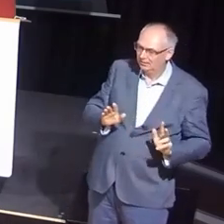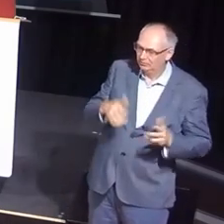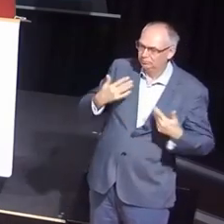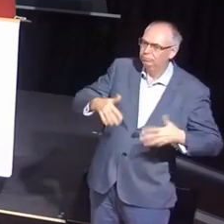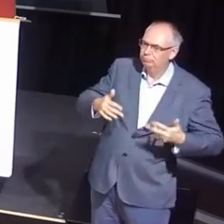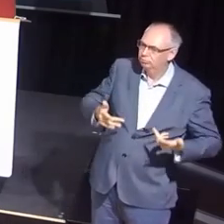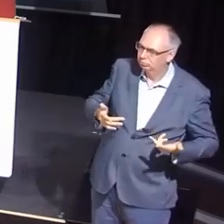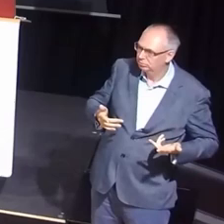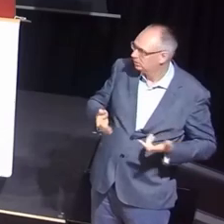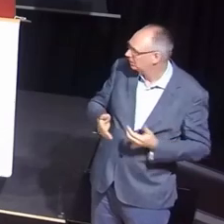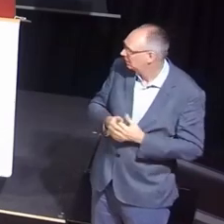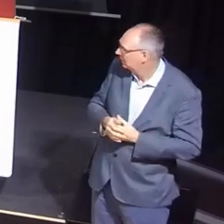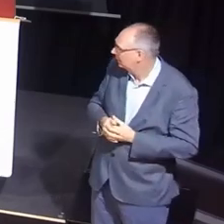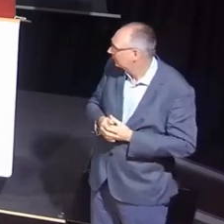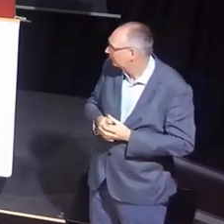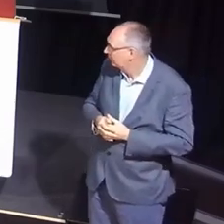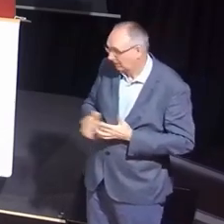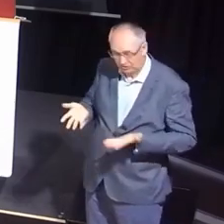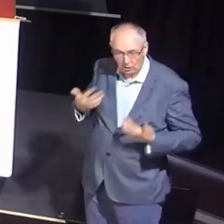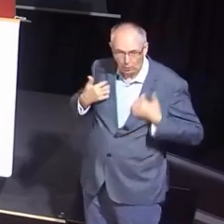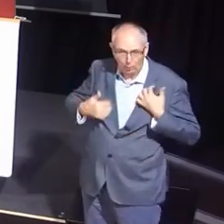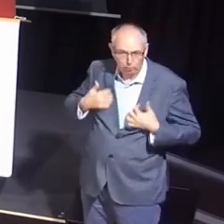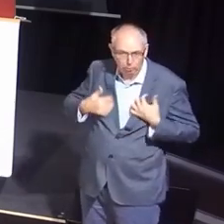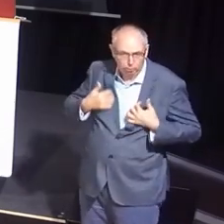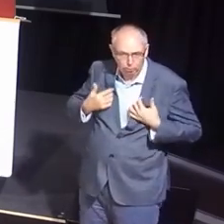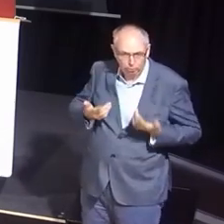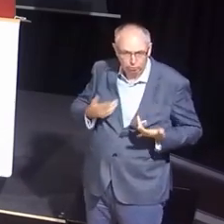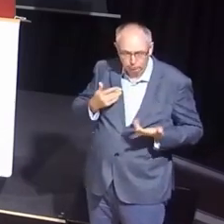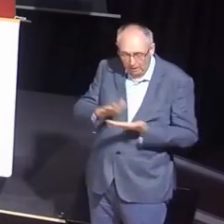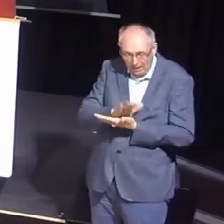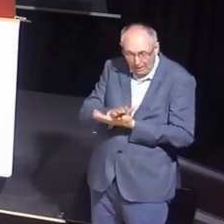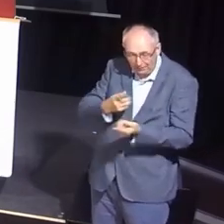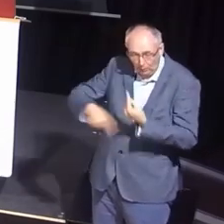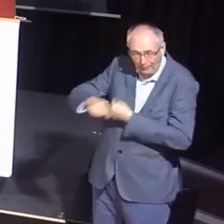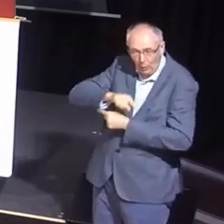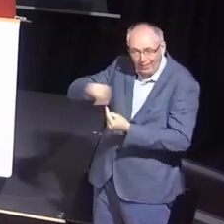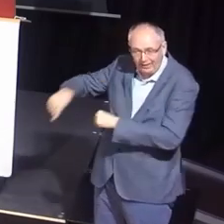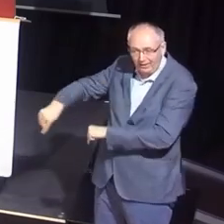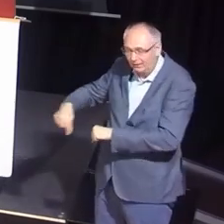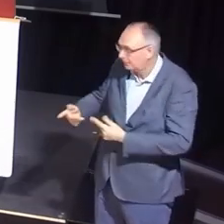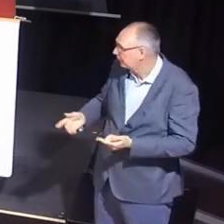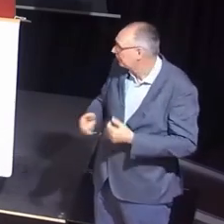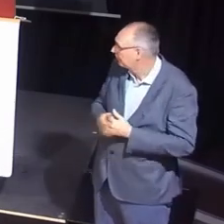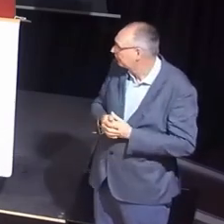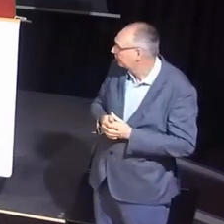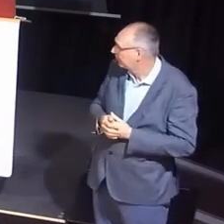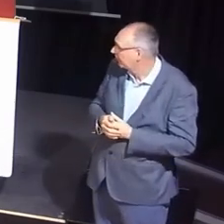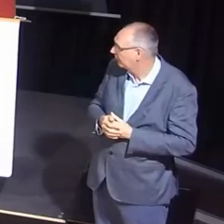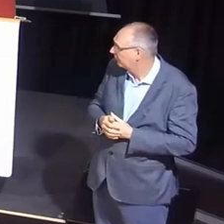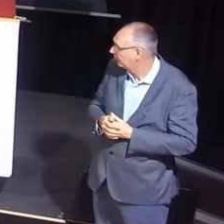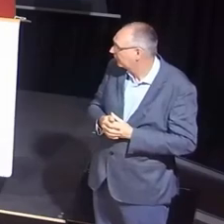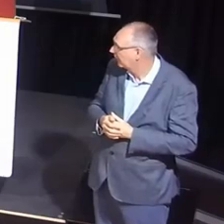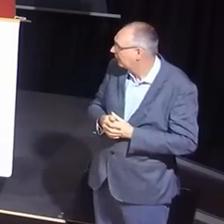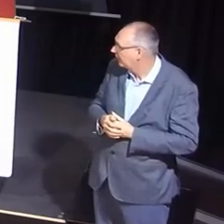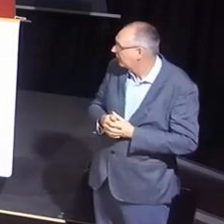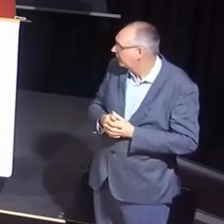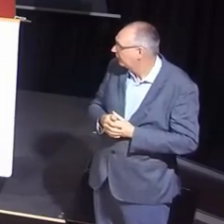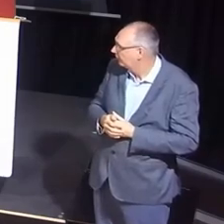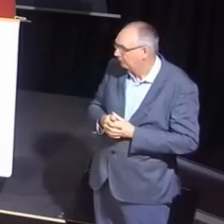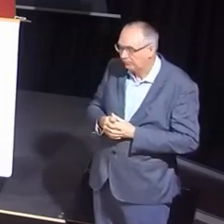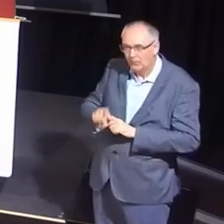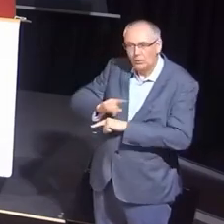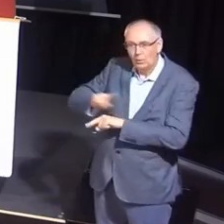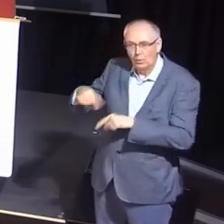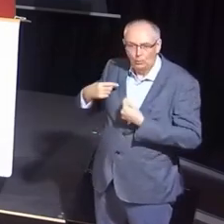cognitive, and it's really exciting, so I'm glad that we're all up here and hanging out. So something that's kind of fun is we're the kind of people